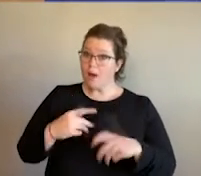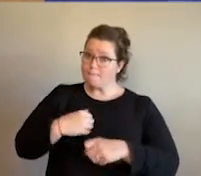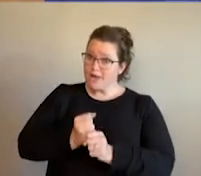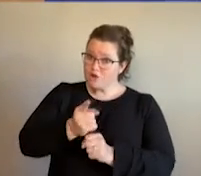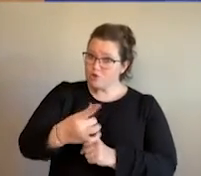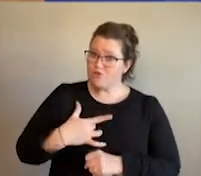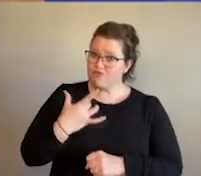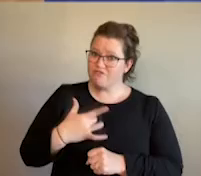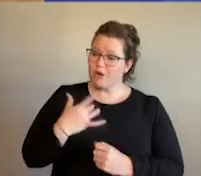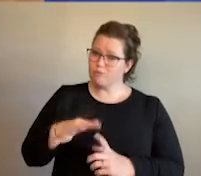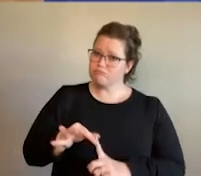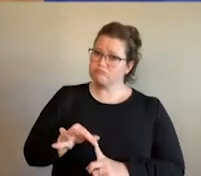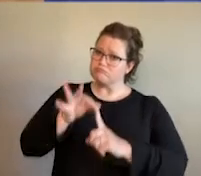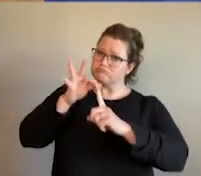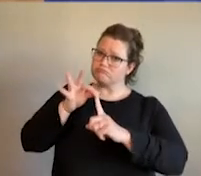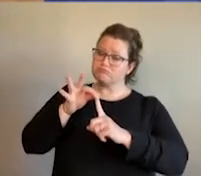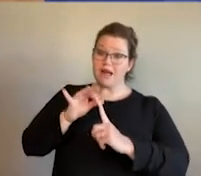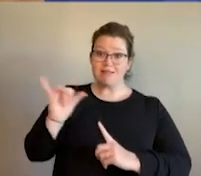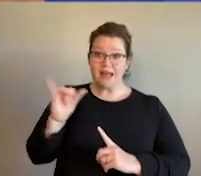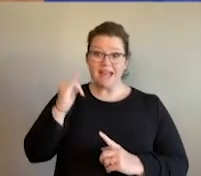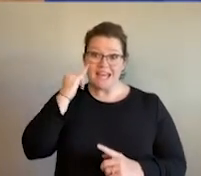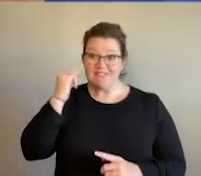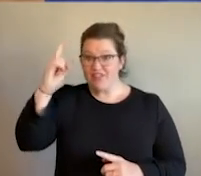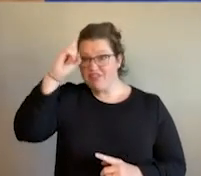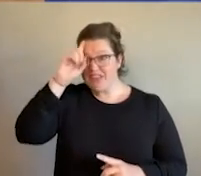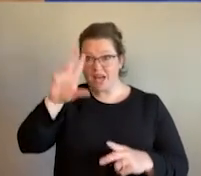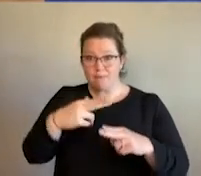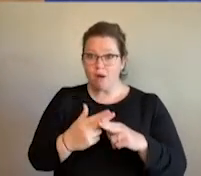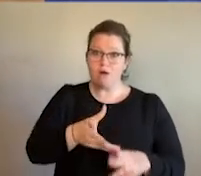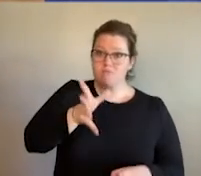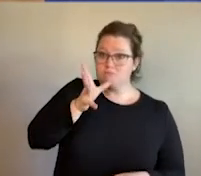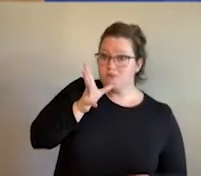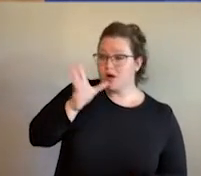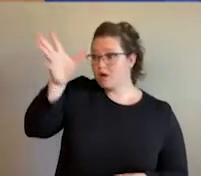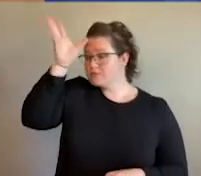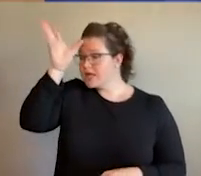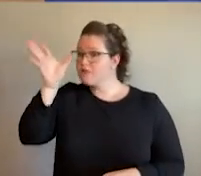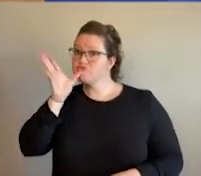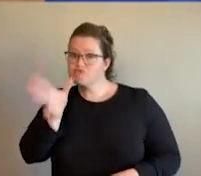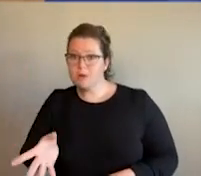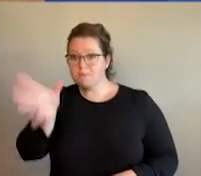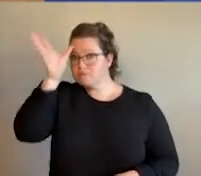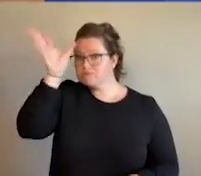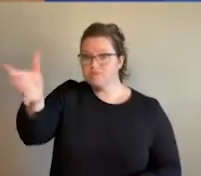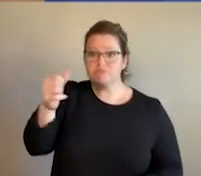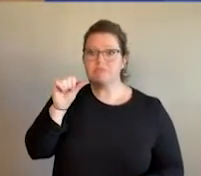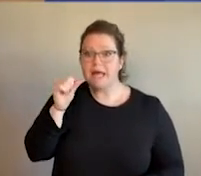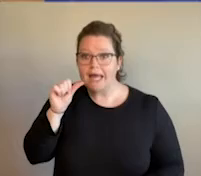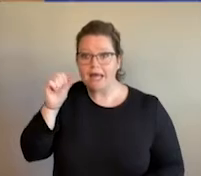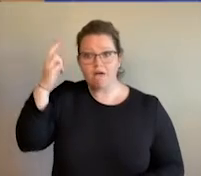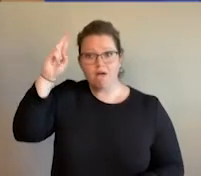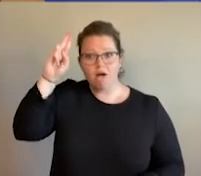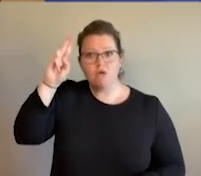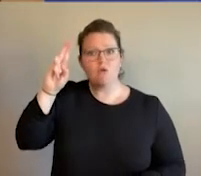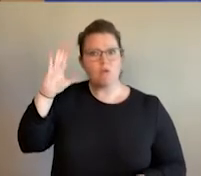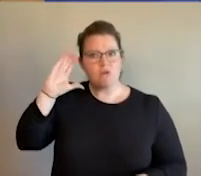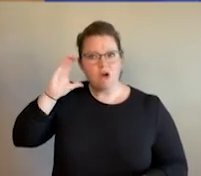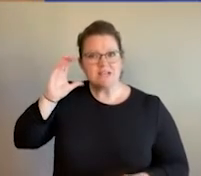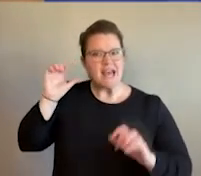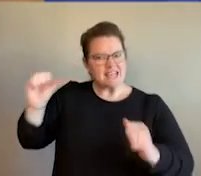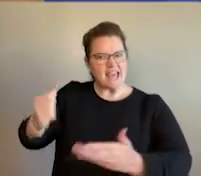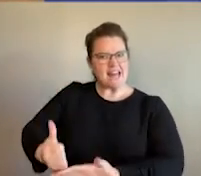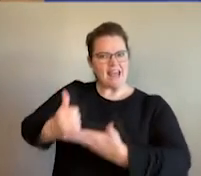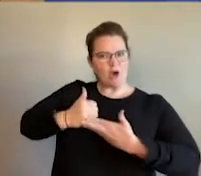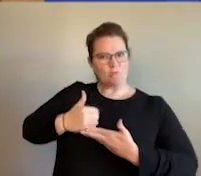of them, like a special family member, that it helps us to feel that sense of calmness and peace.